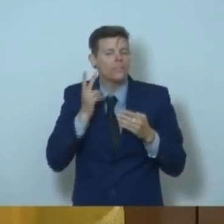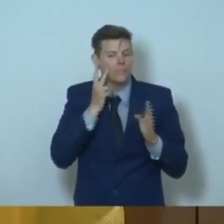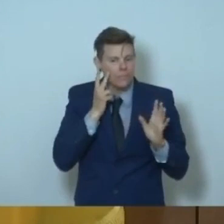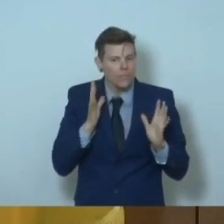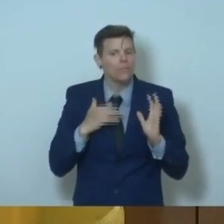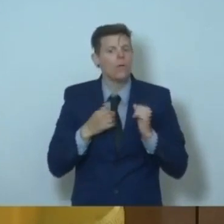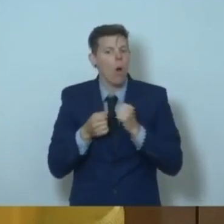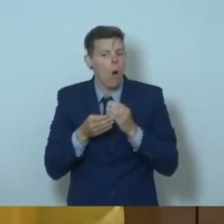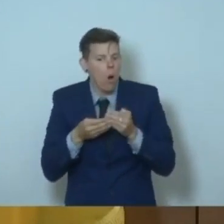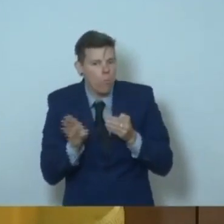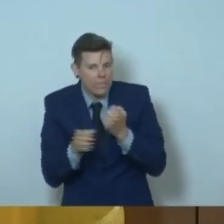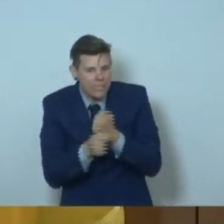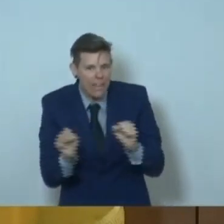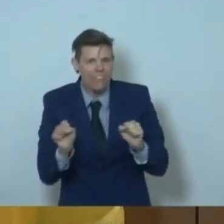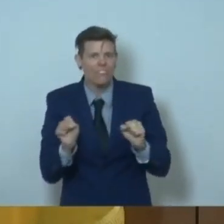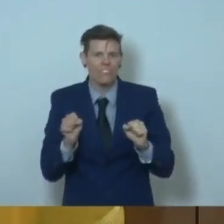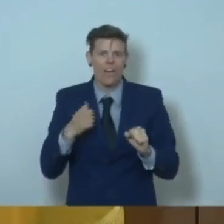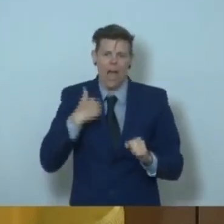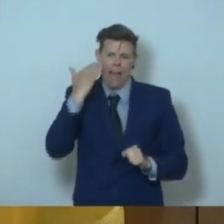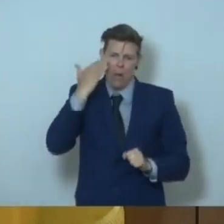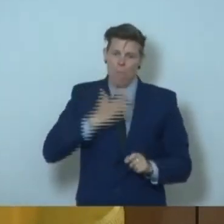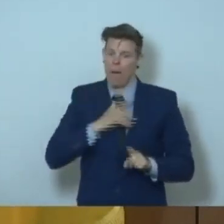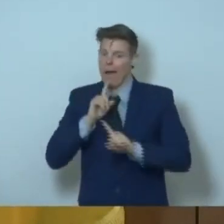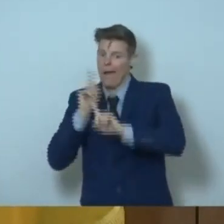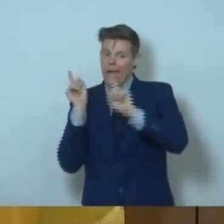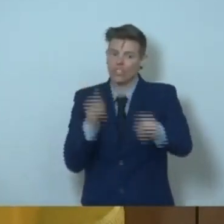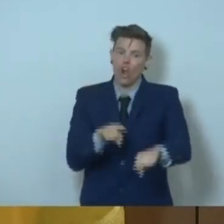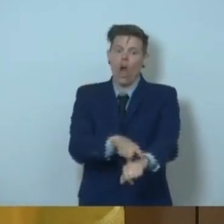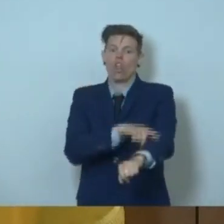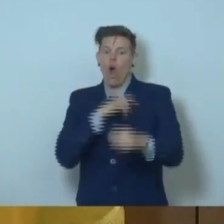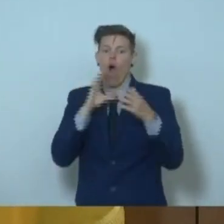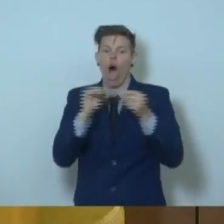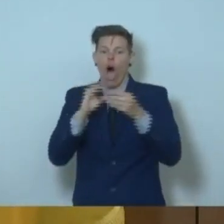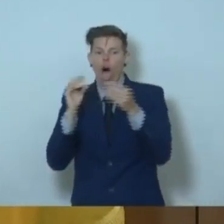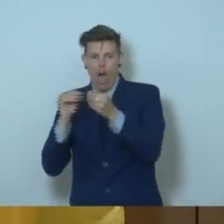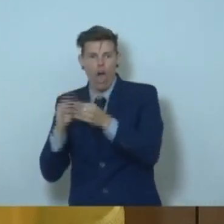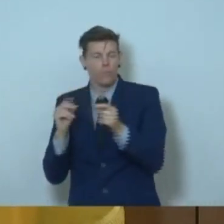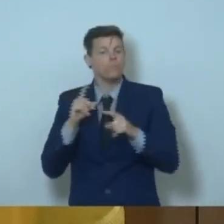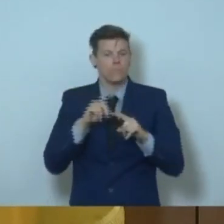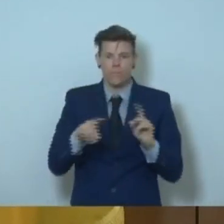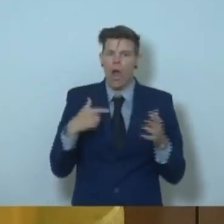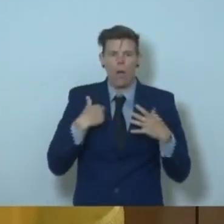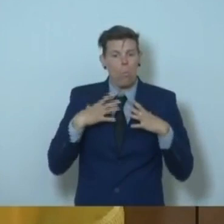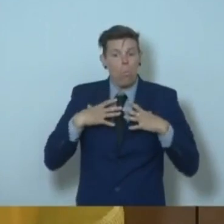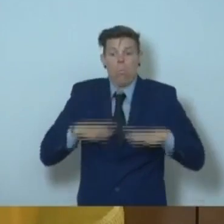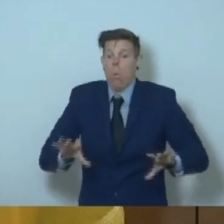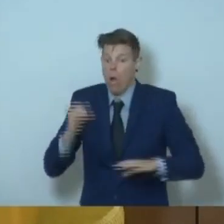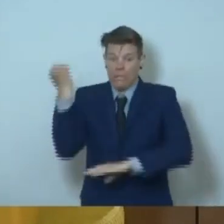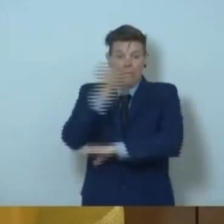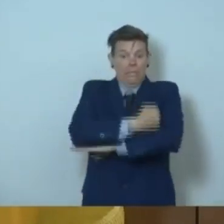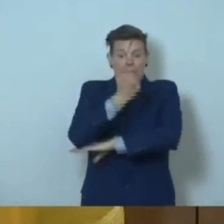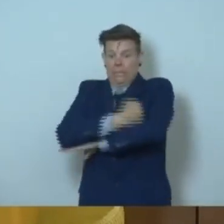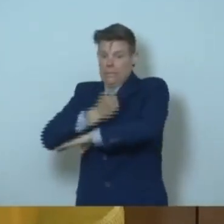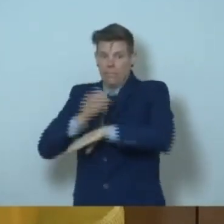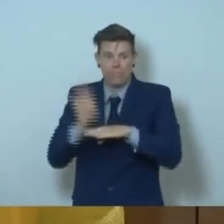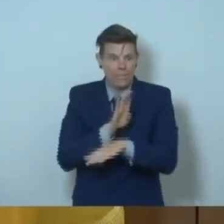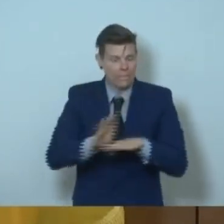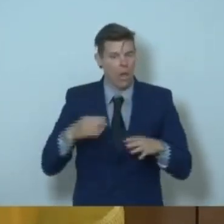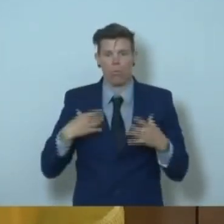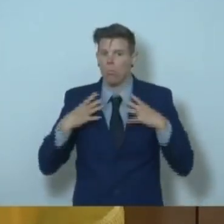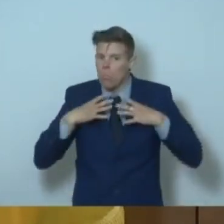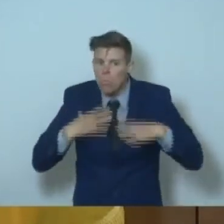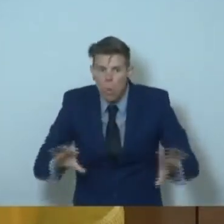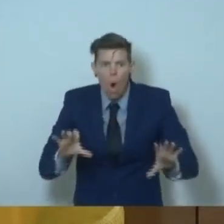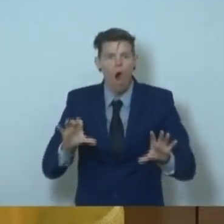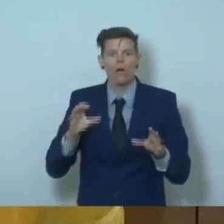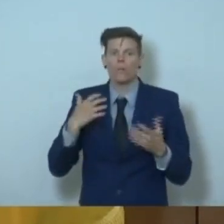people are really anxious. We don't want to lose any more businesses. I know that we do. I don't want people to have, right, these